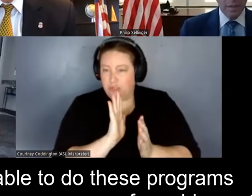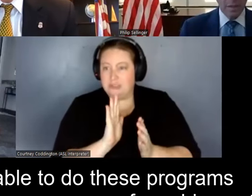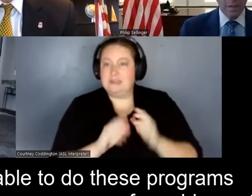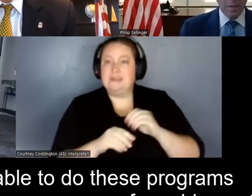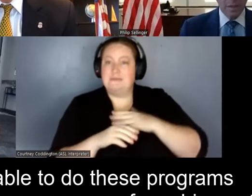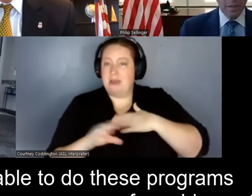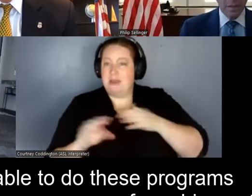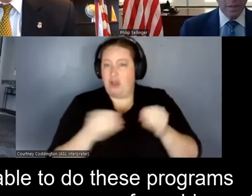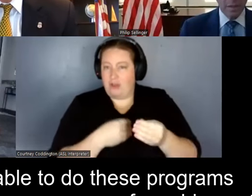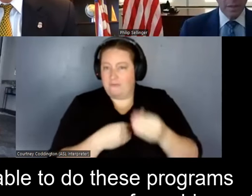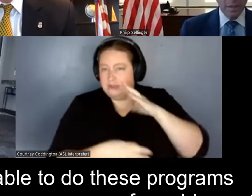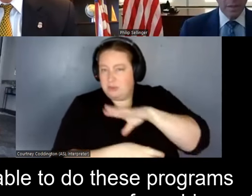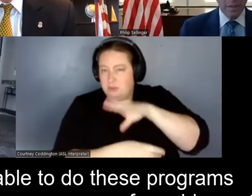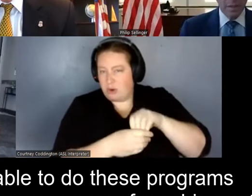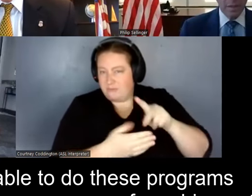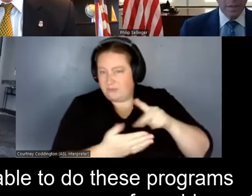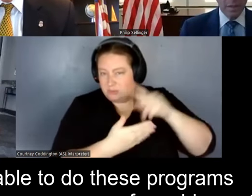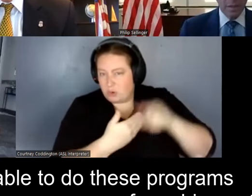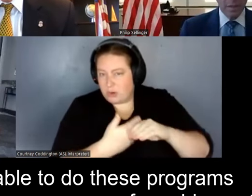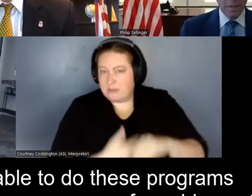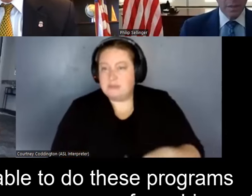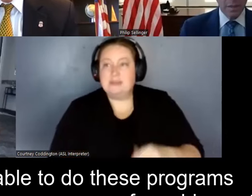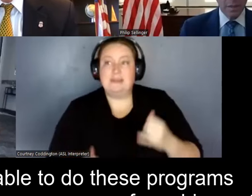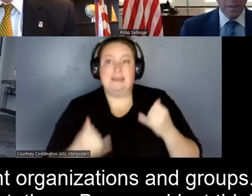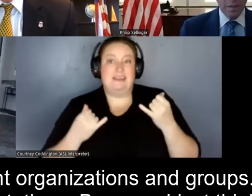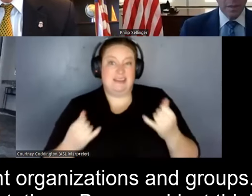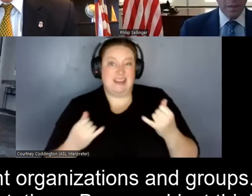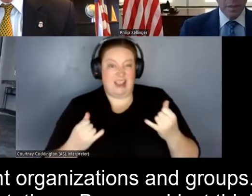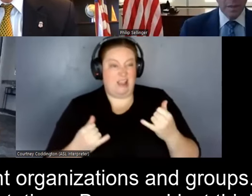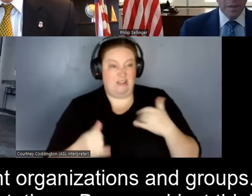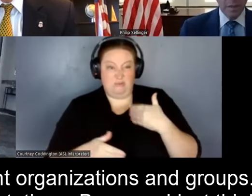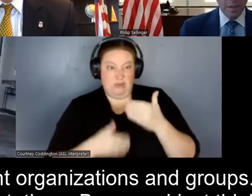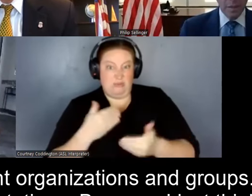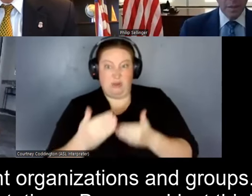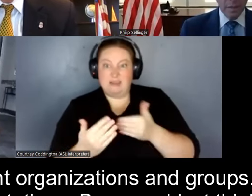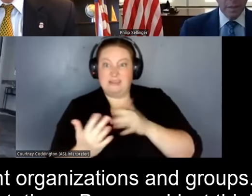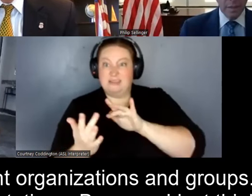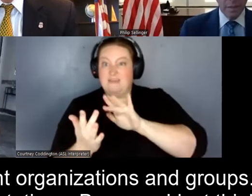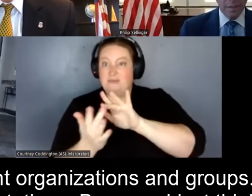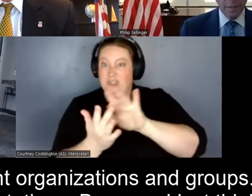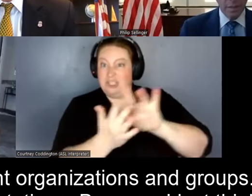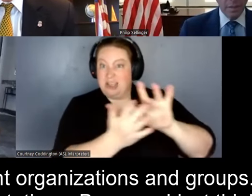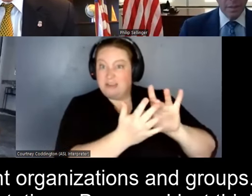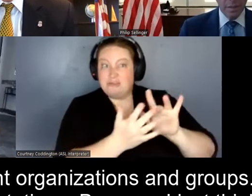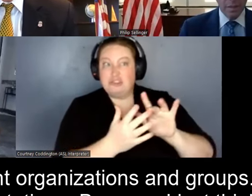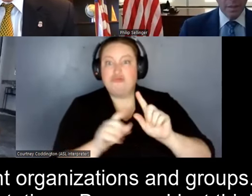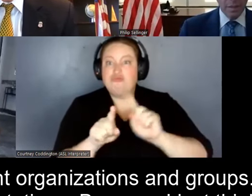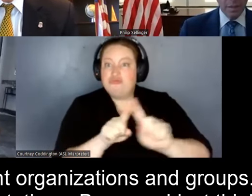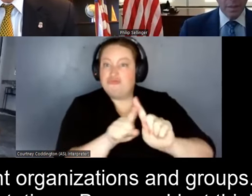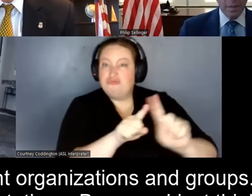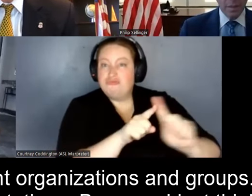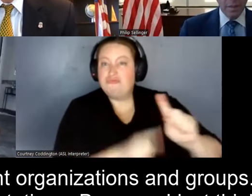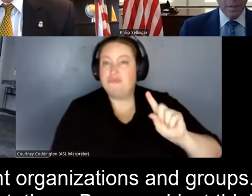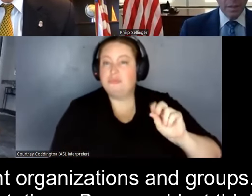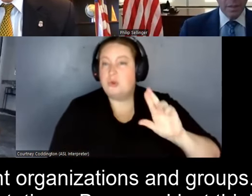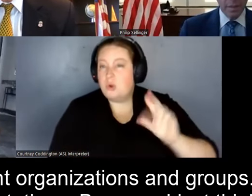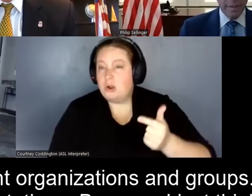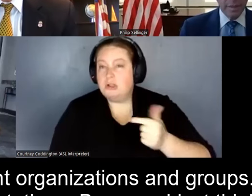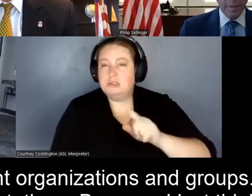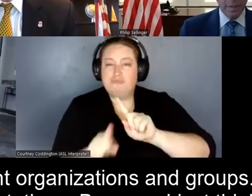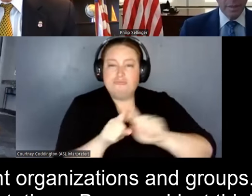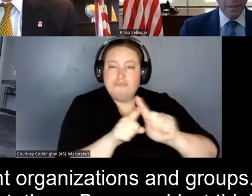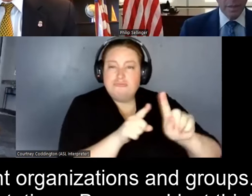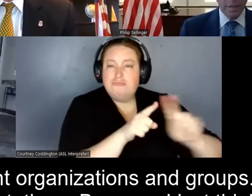these programs. And we're in the process now of reaching out to a host of different organizations and groups